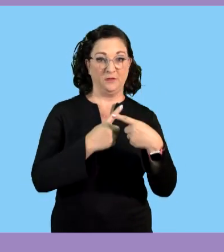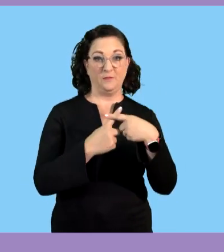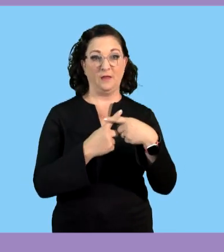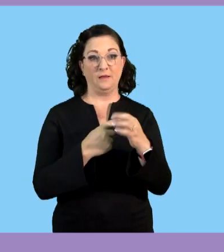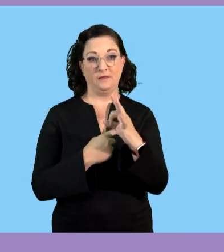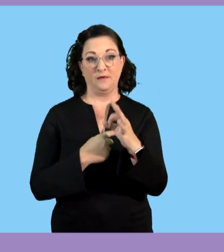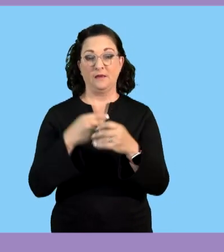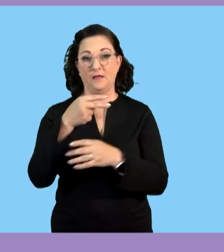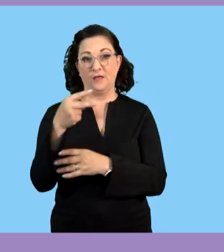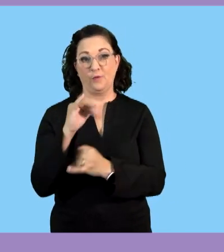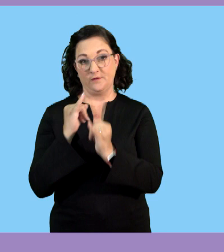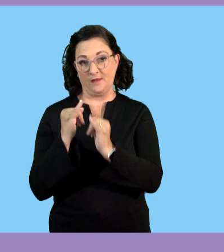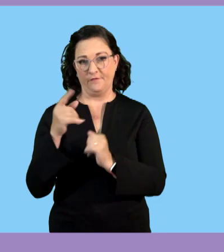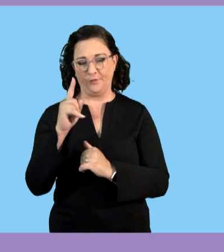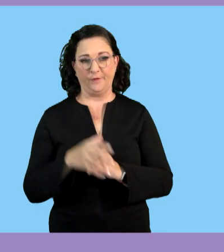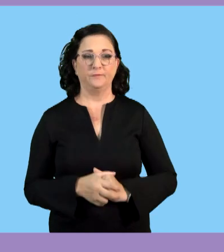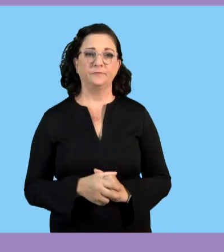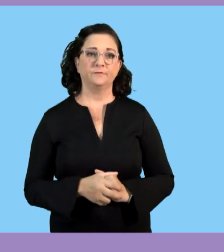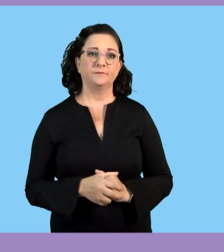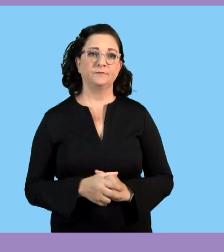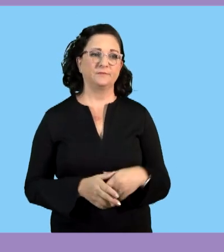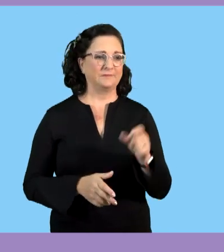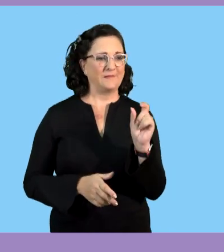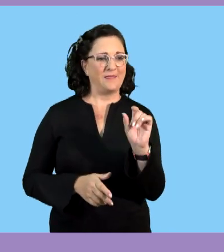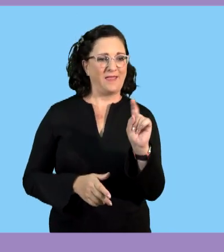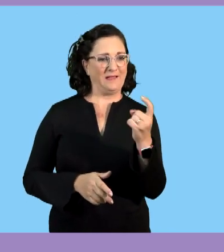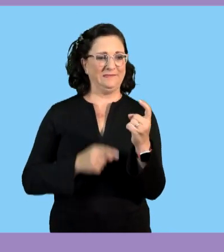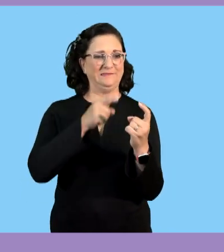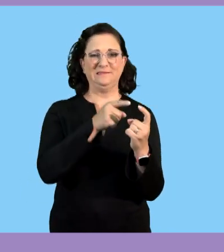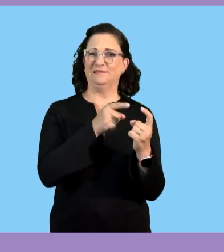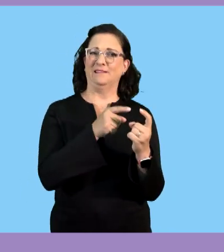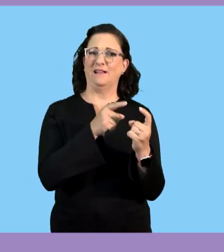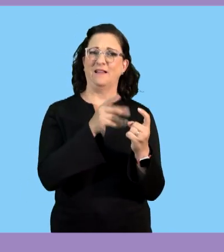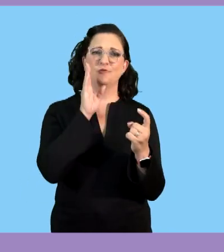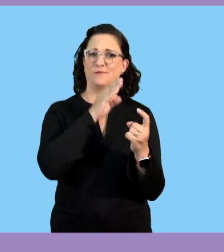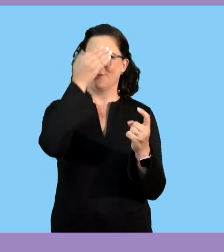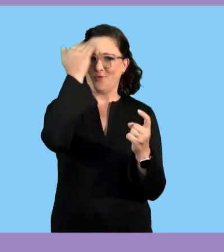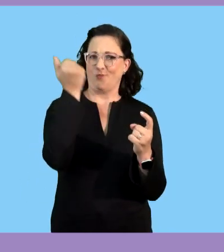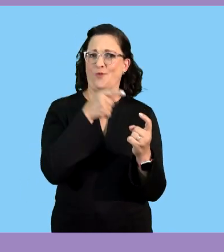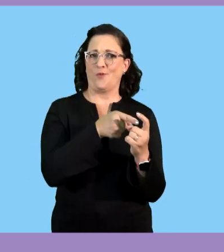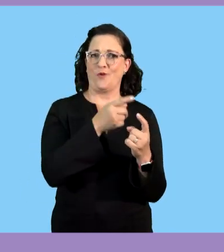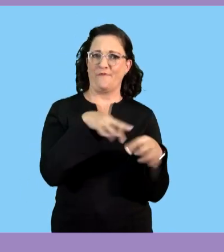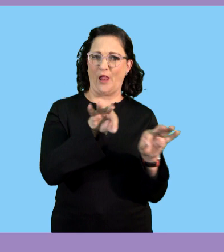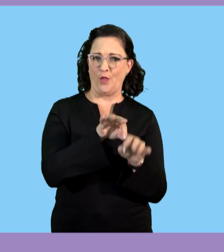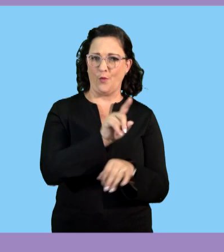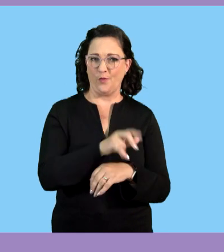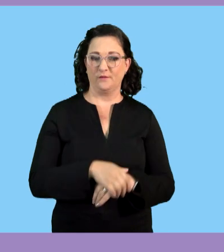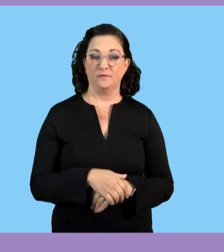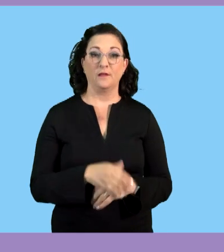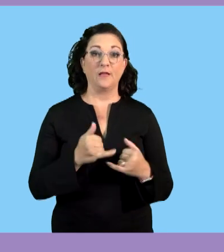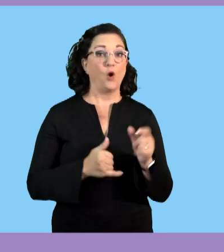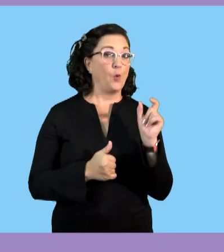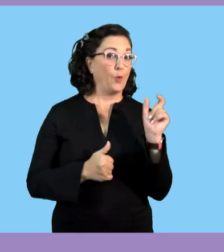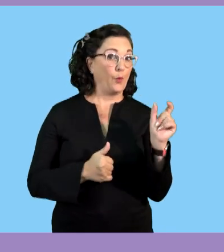to 11. Now, I'm supposed to know what is that unknown value. So if we translate this equation